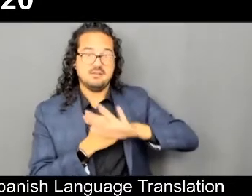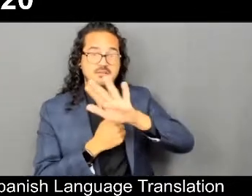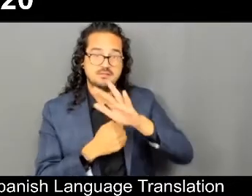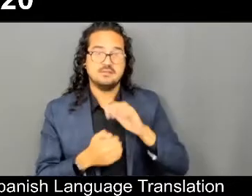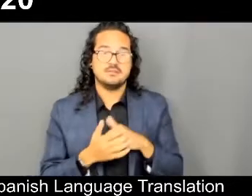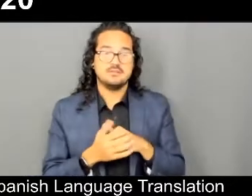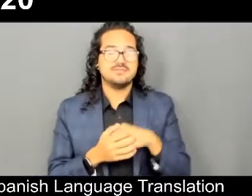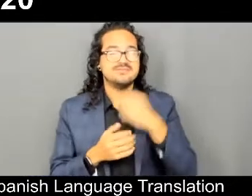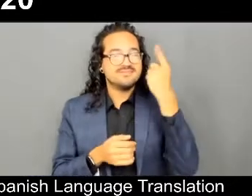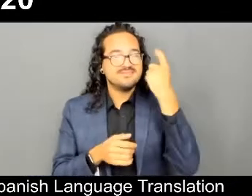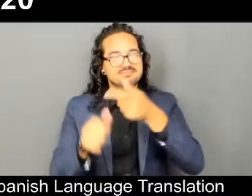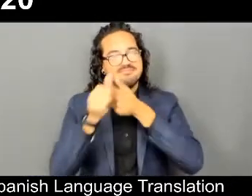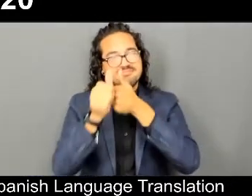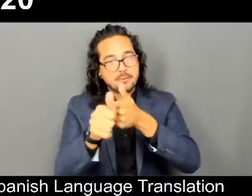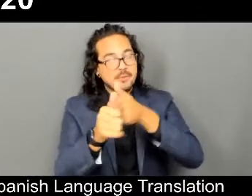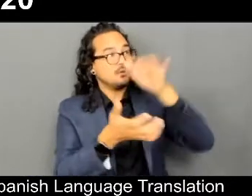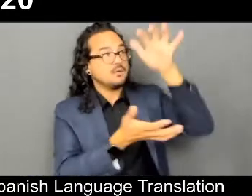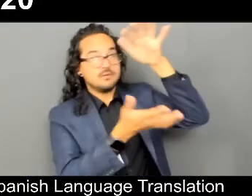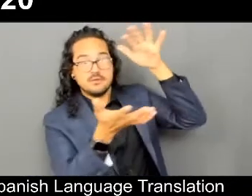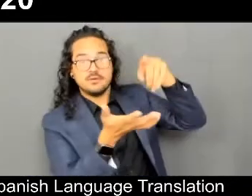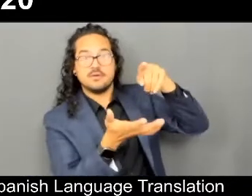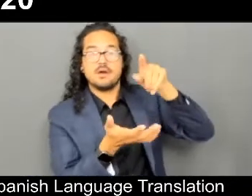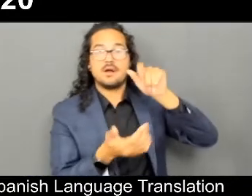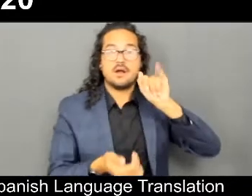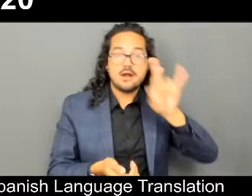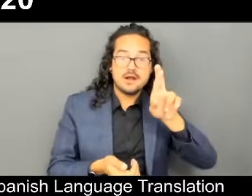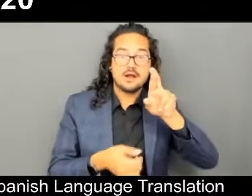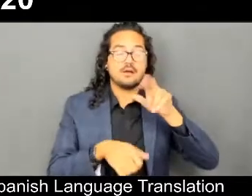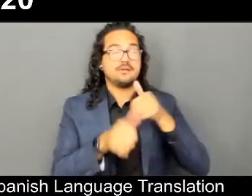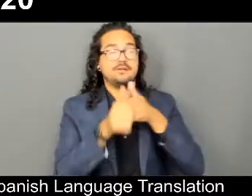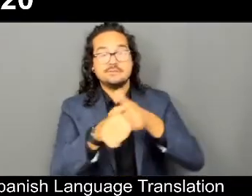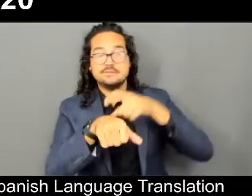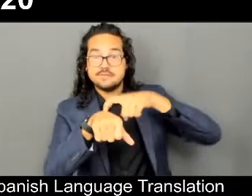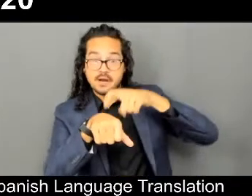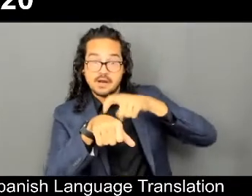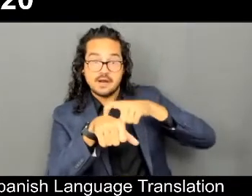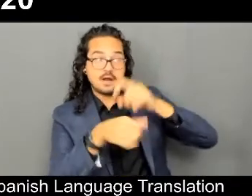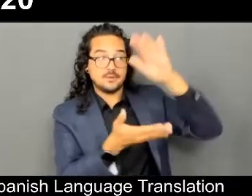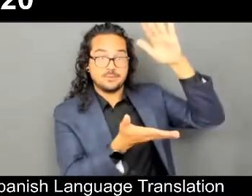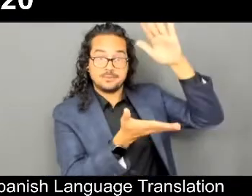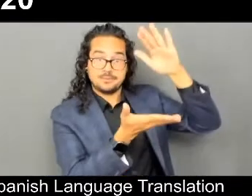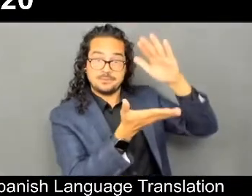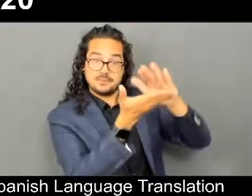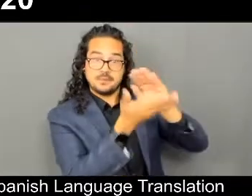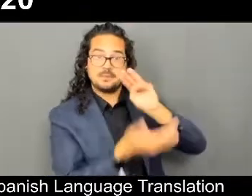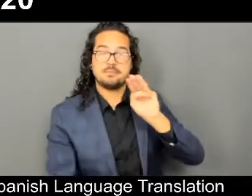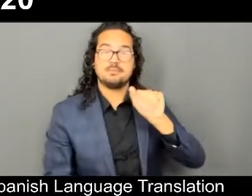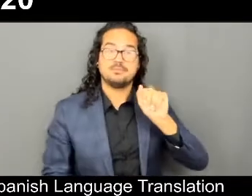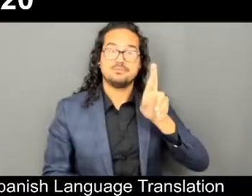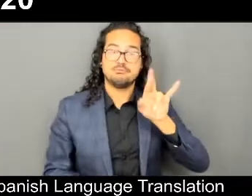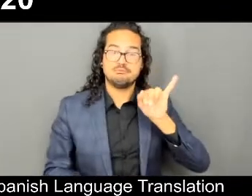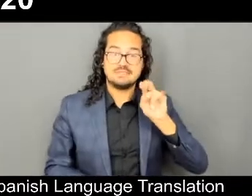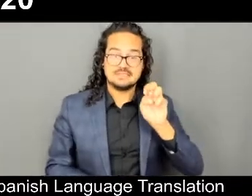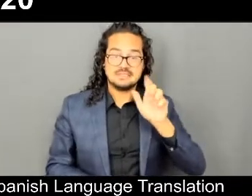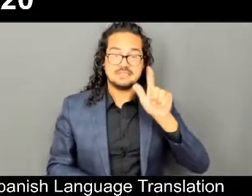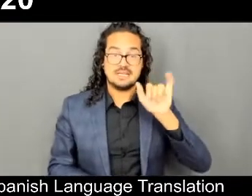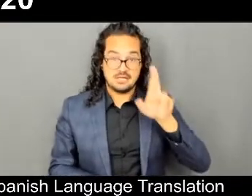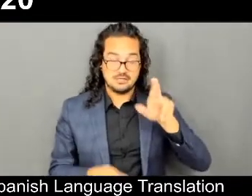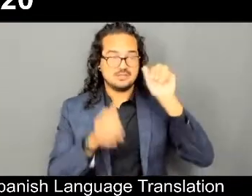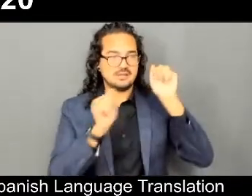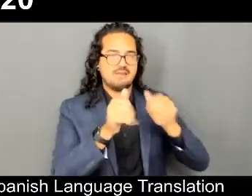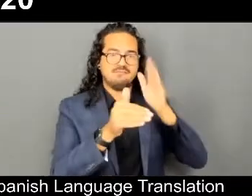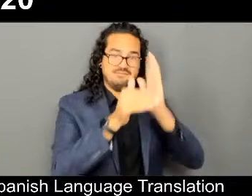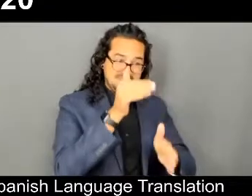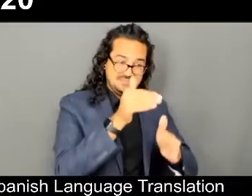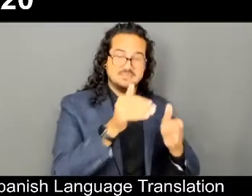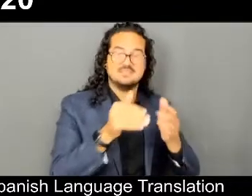started today. Whether we'll be able to finish that or not is definitely up to the weather. That